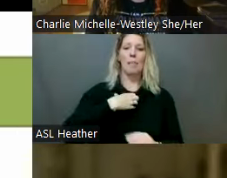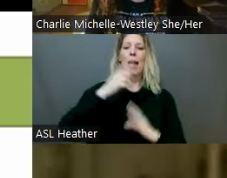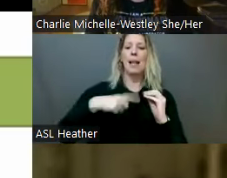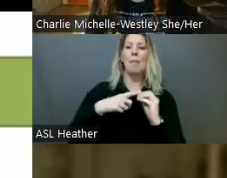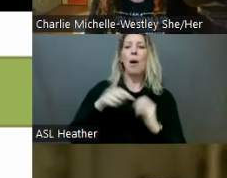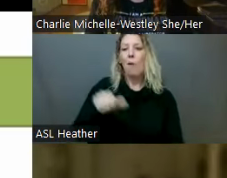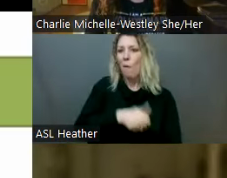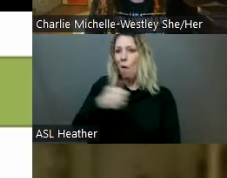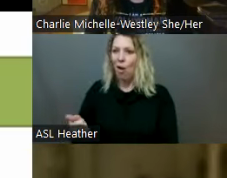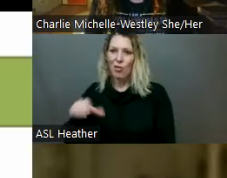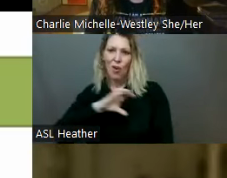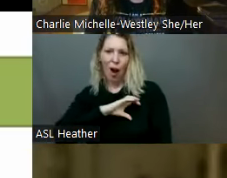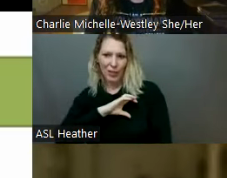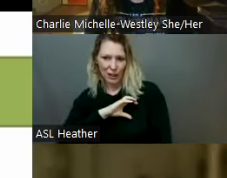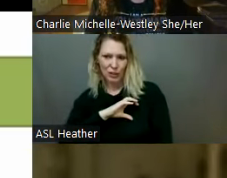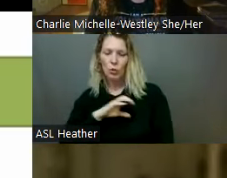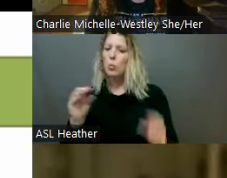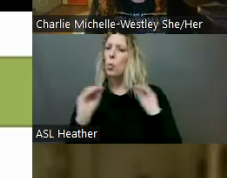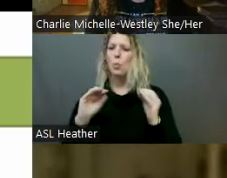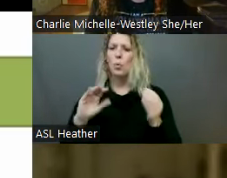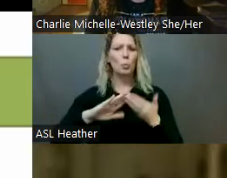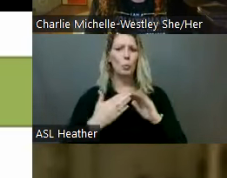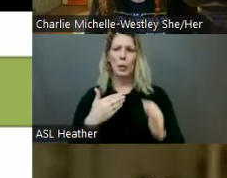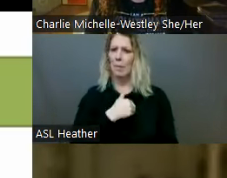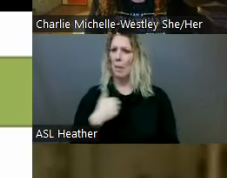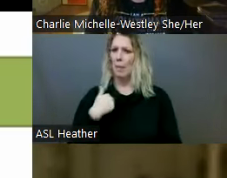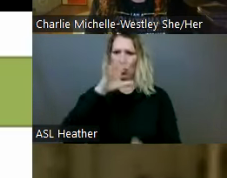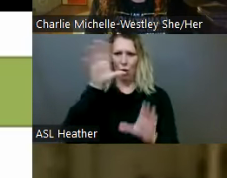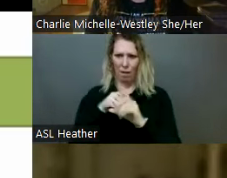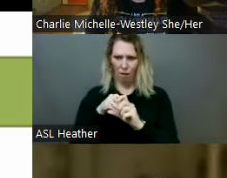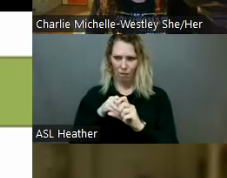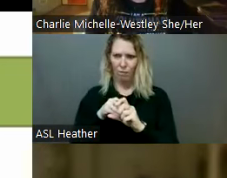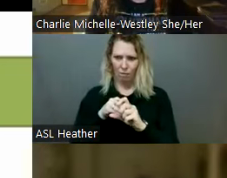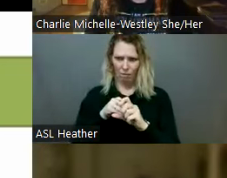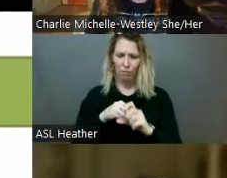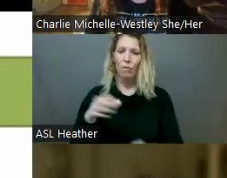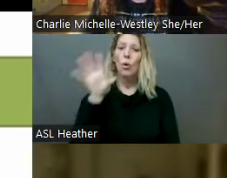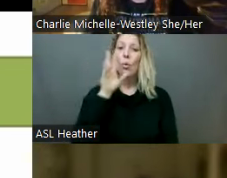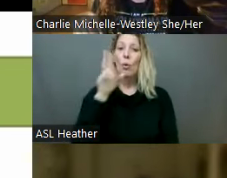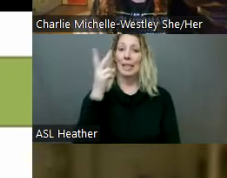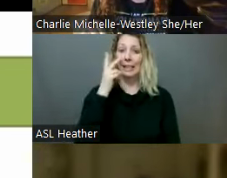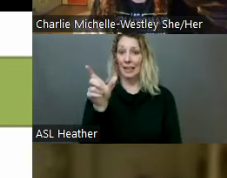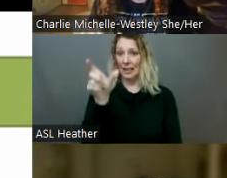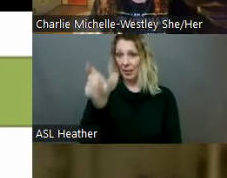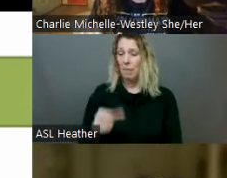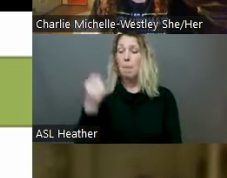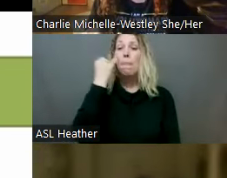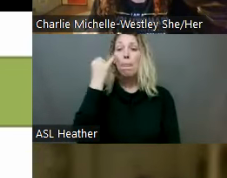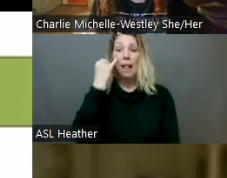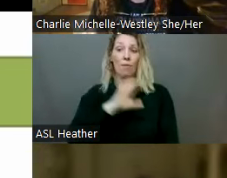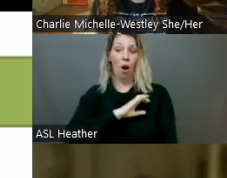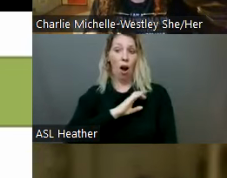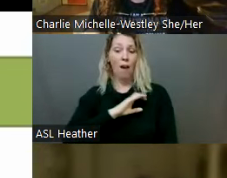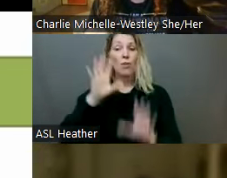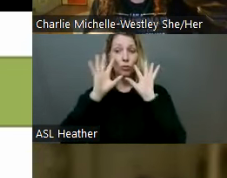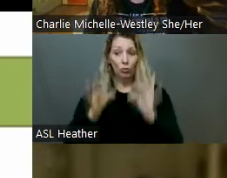there is no community member involved. On the right side, you will see if the officer chooses, they can turn to